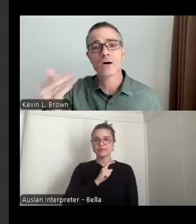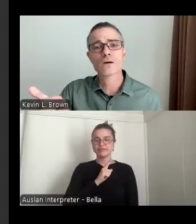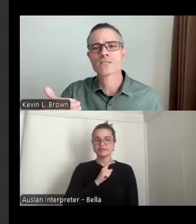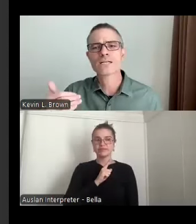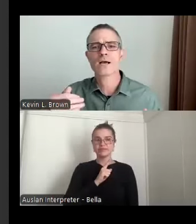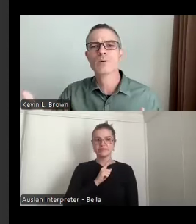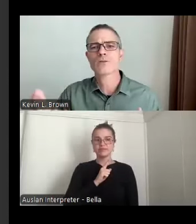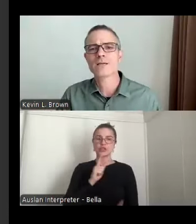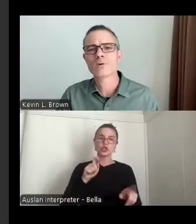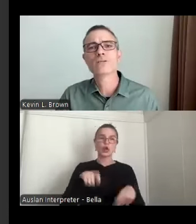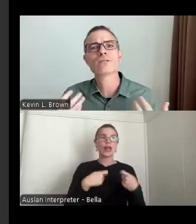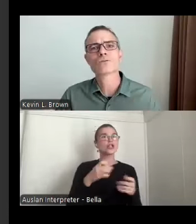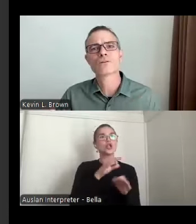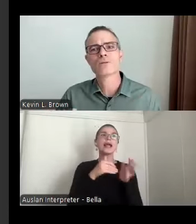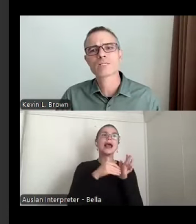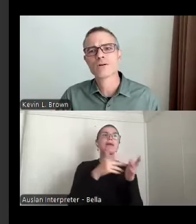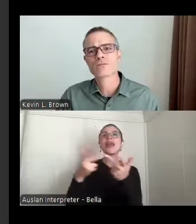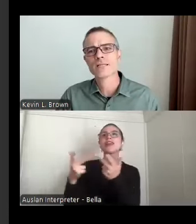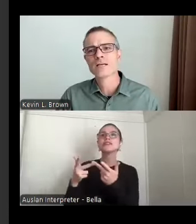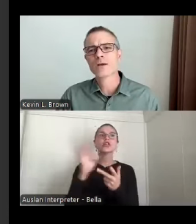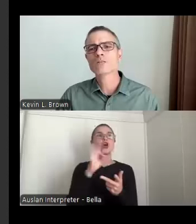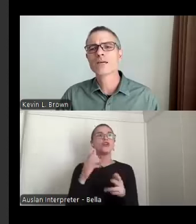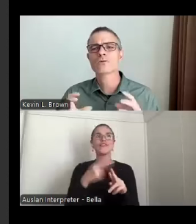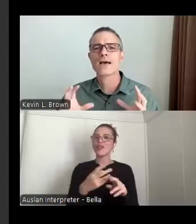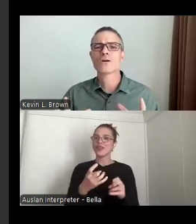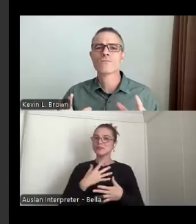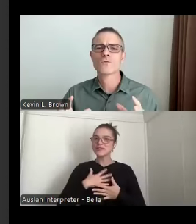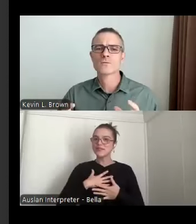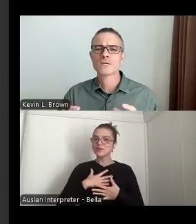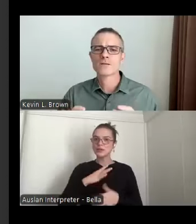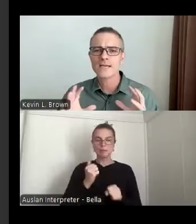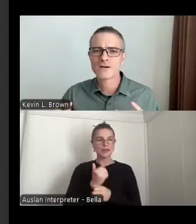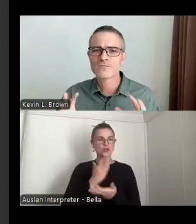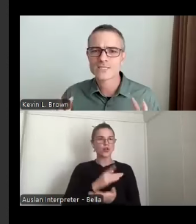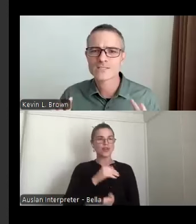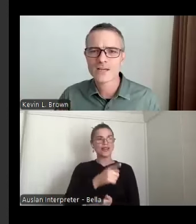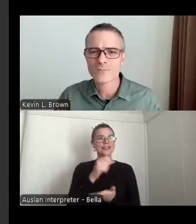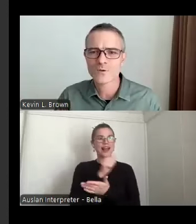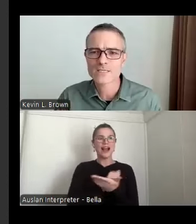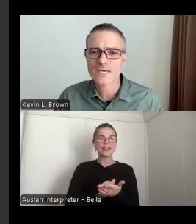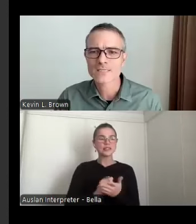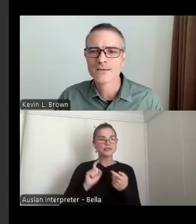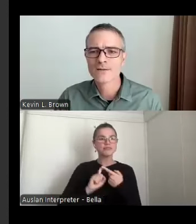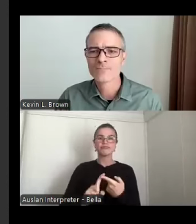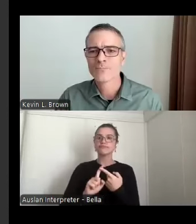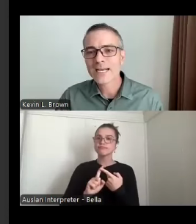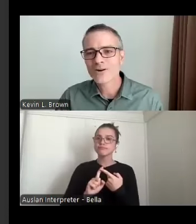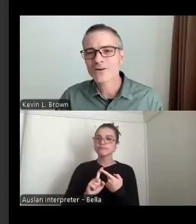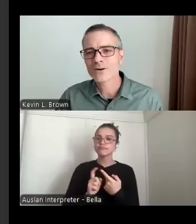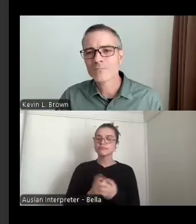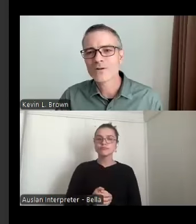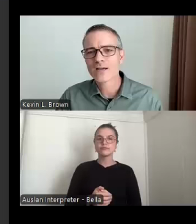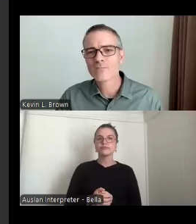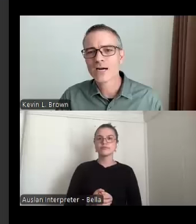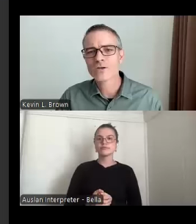to the arts is not to help other people. They do it to serve themselves. And they want to make sure that art form they love stays available, he says. Many